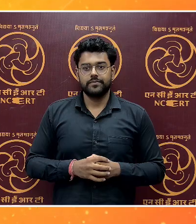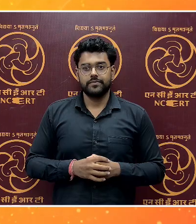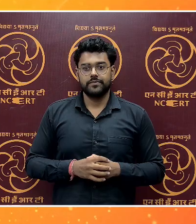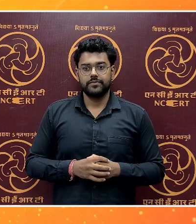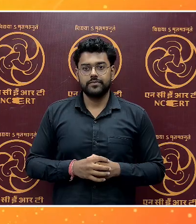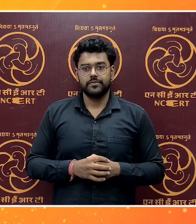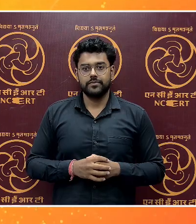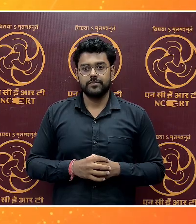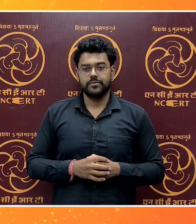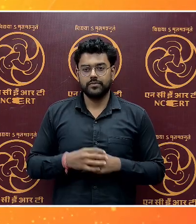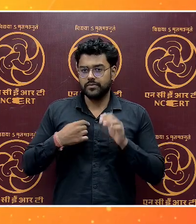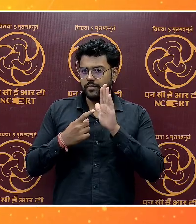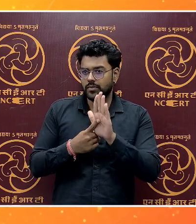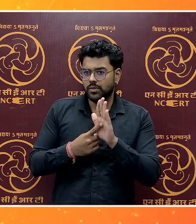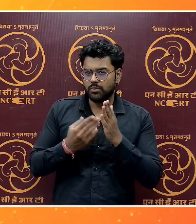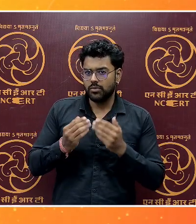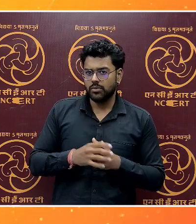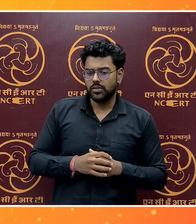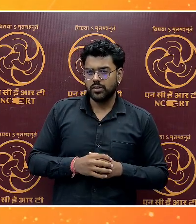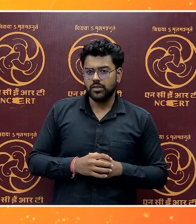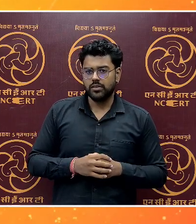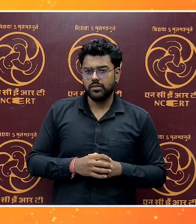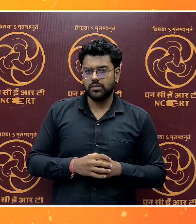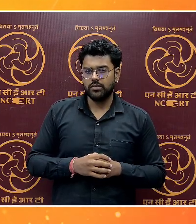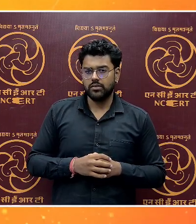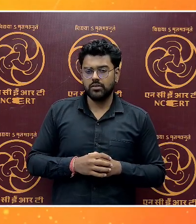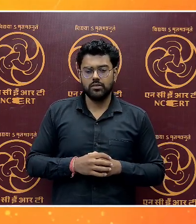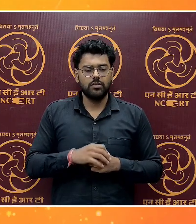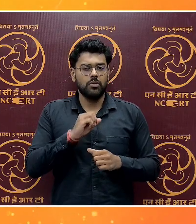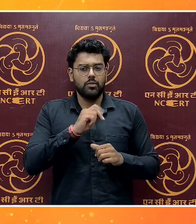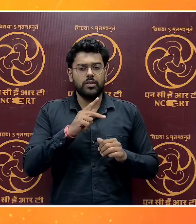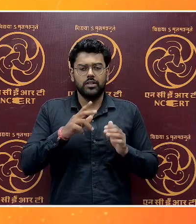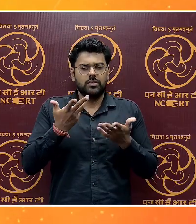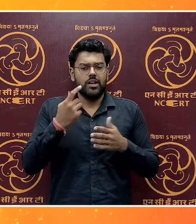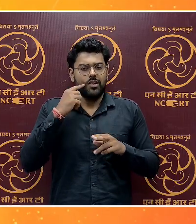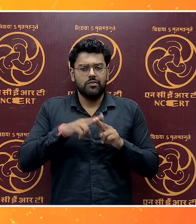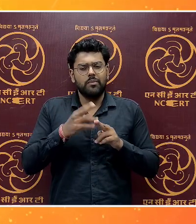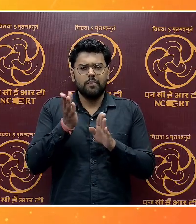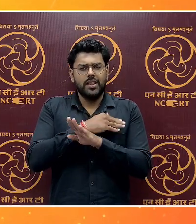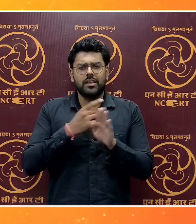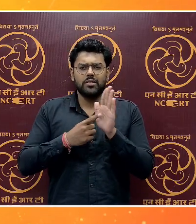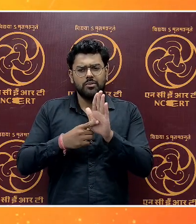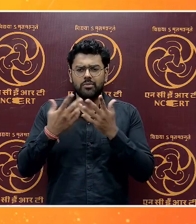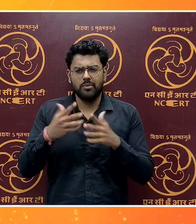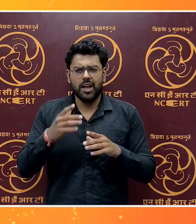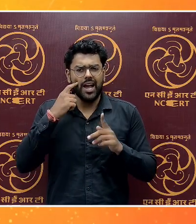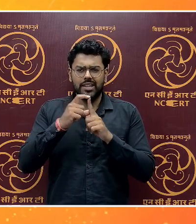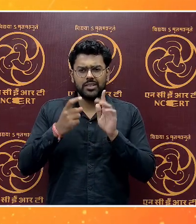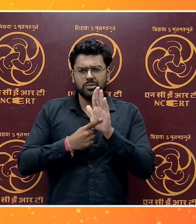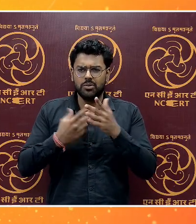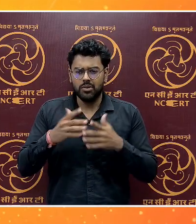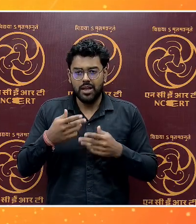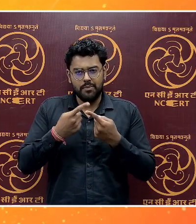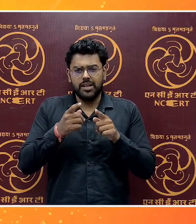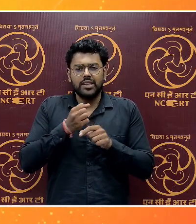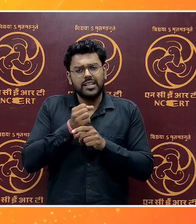Do we need to show the teacher flow as well? I think, Ranjit, if it is okay, I think we have shown the Meri Pehchan login and what in general the app